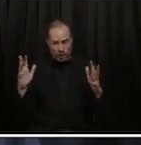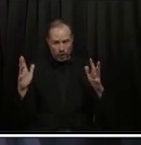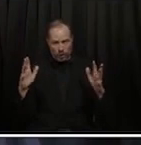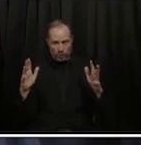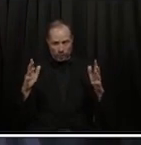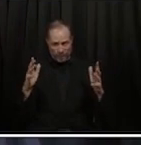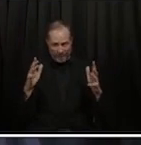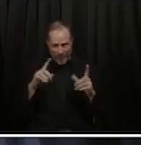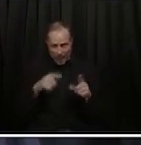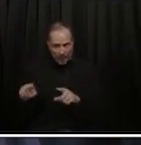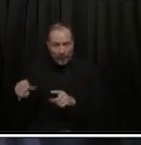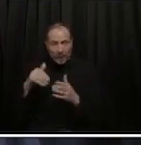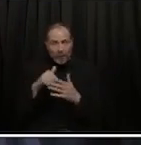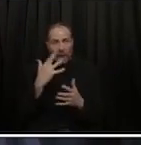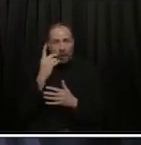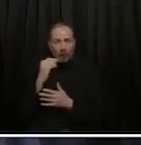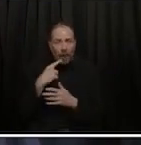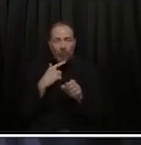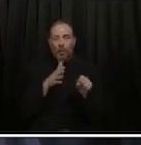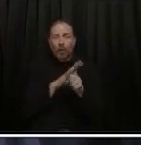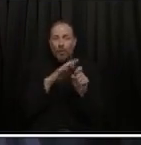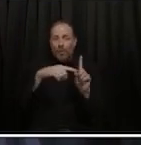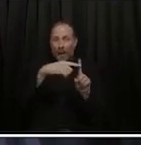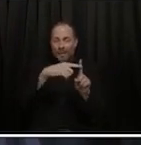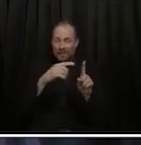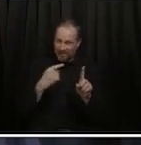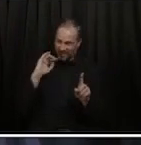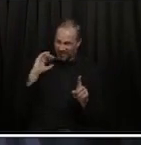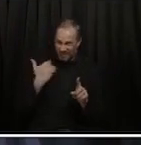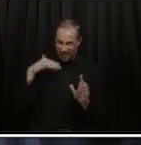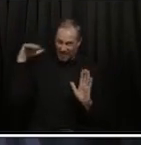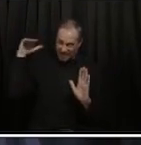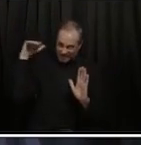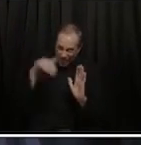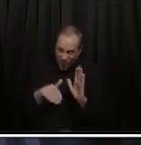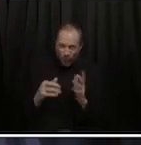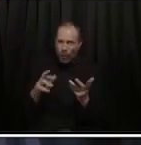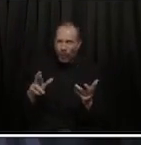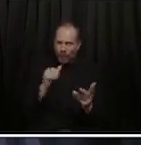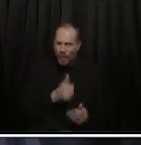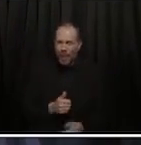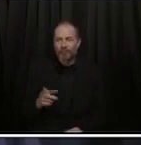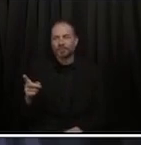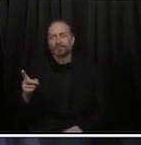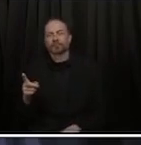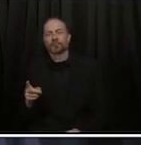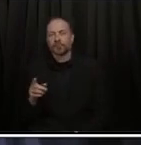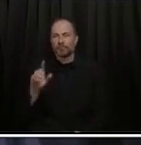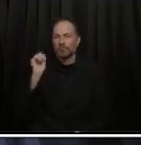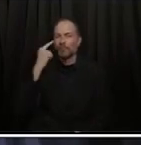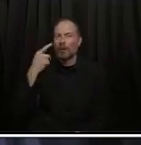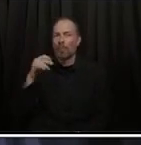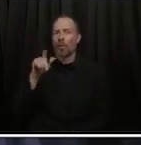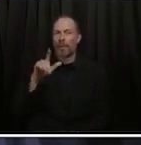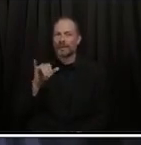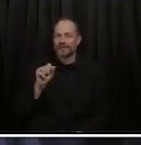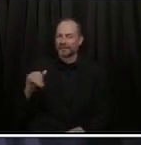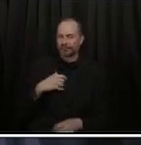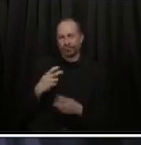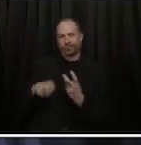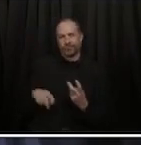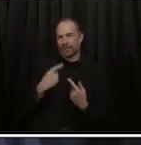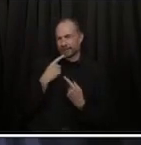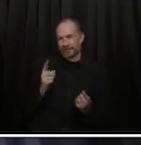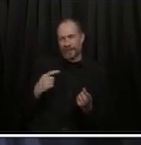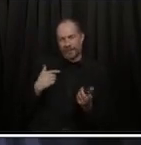guys feel like we're on a downward trend even as this new variant? Yeah, it's hard to say. Certainly, we're less